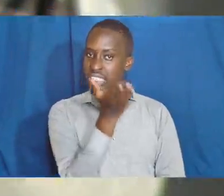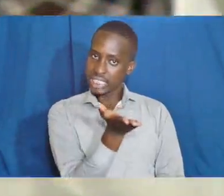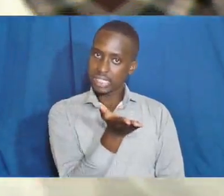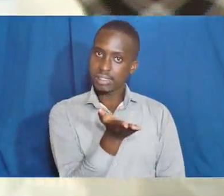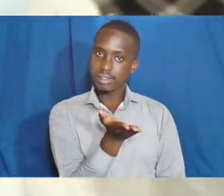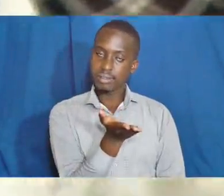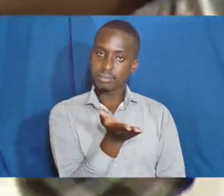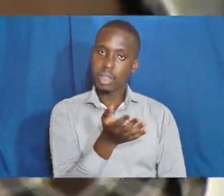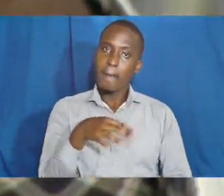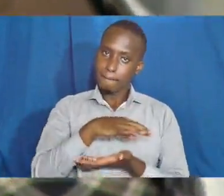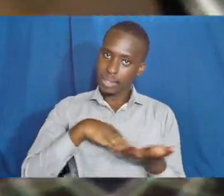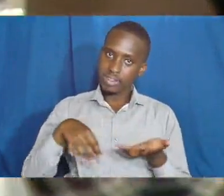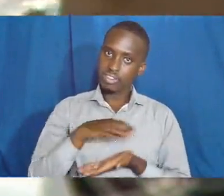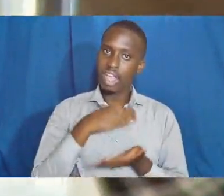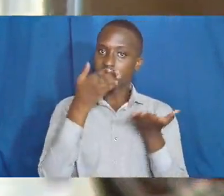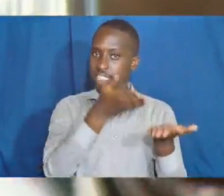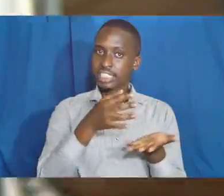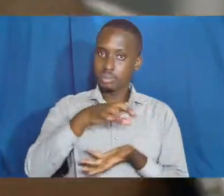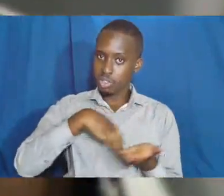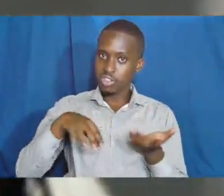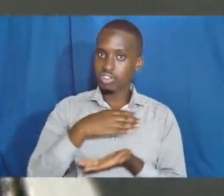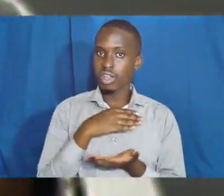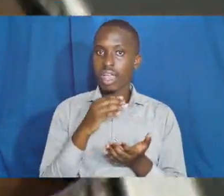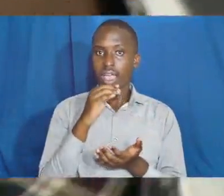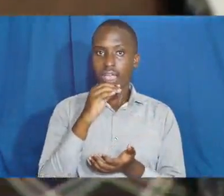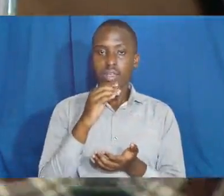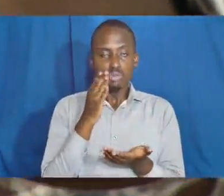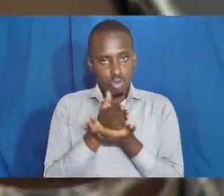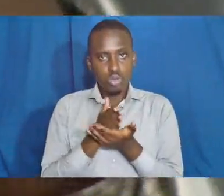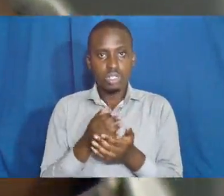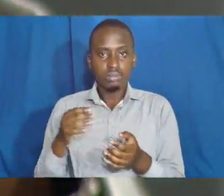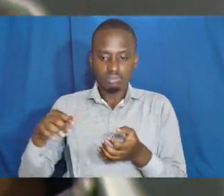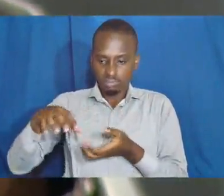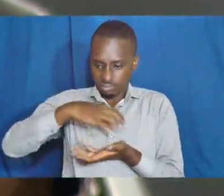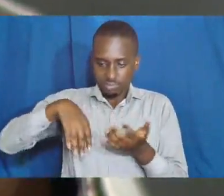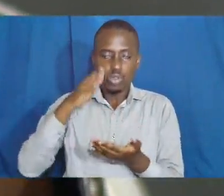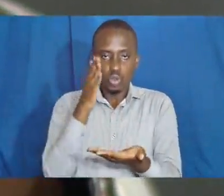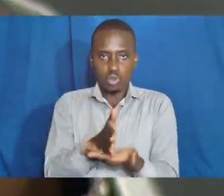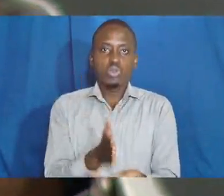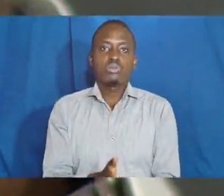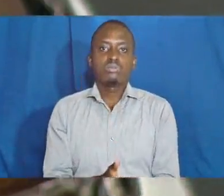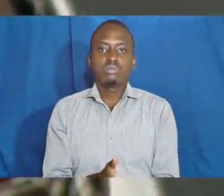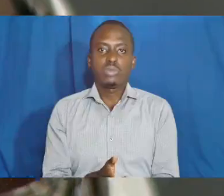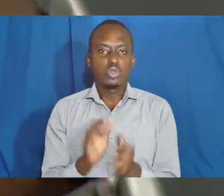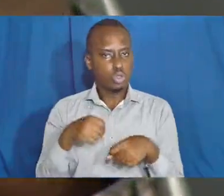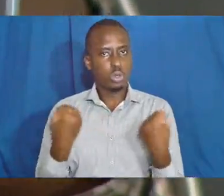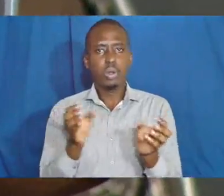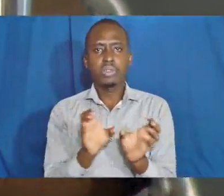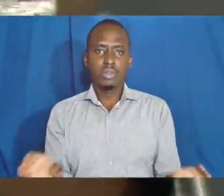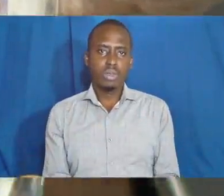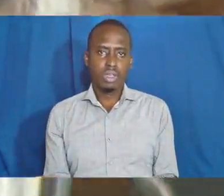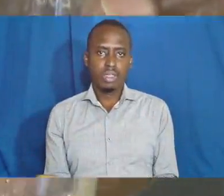This mixture is uniformly distributed. So you